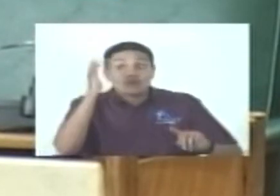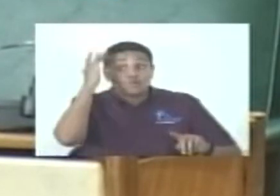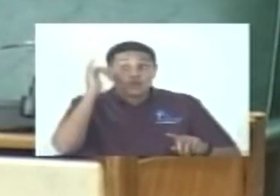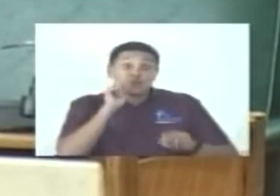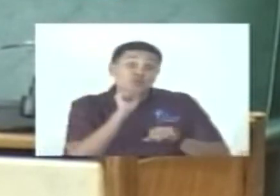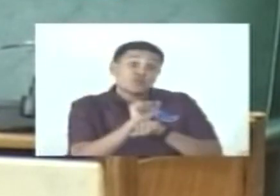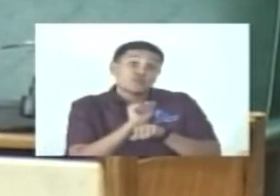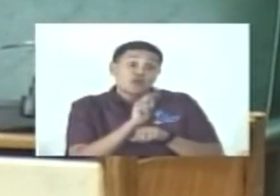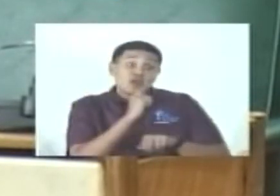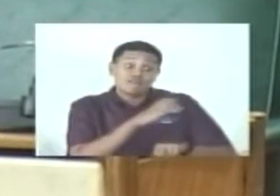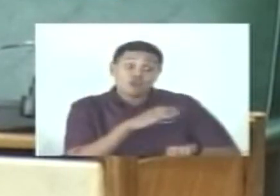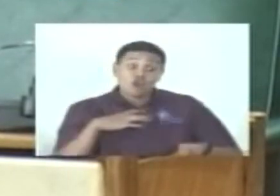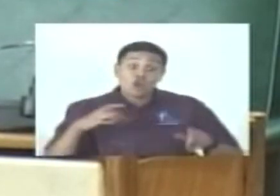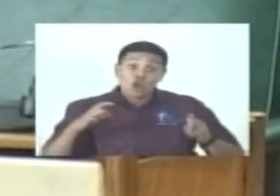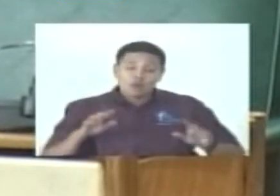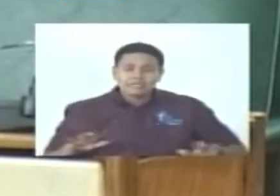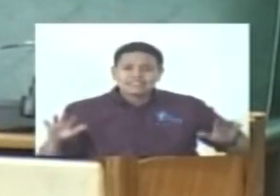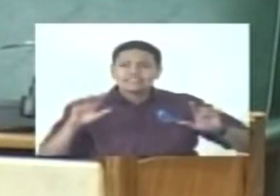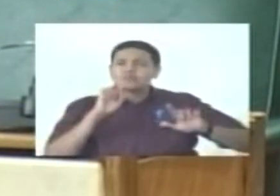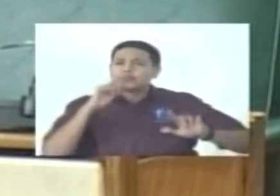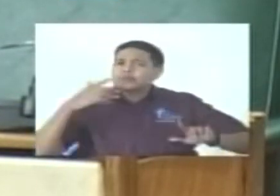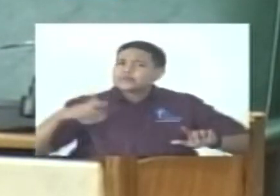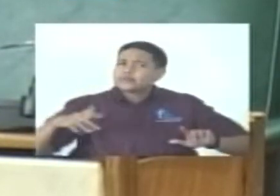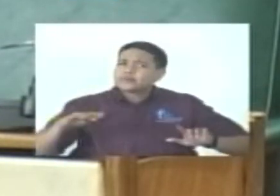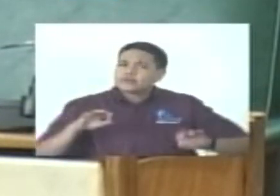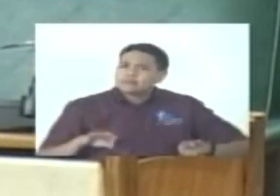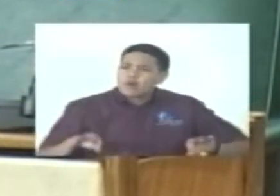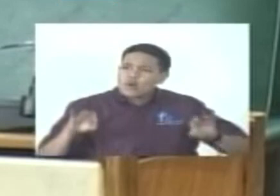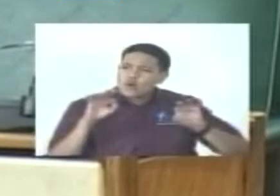work of the committee was so important.